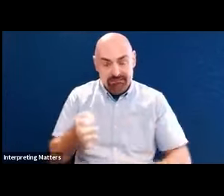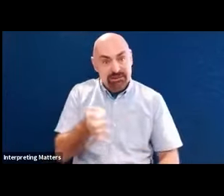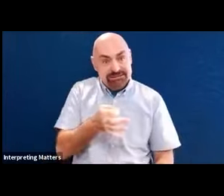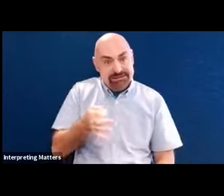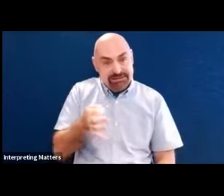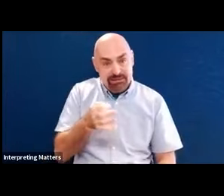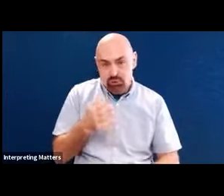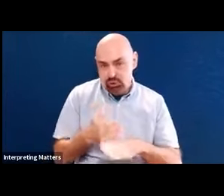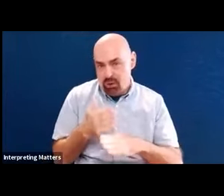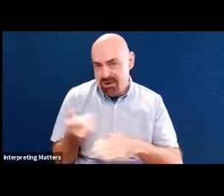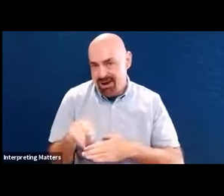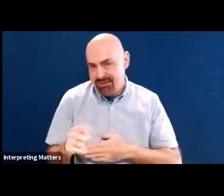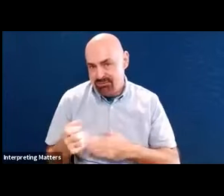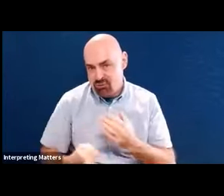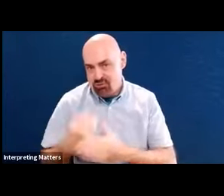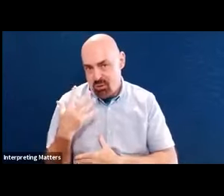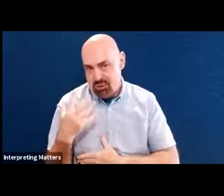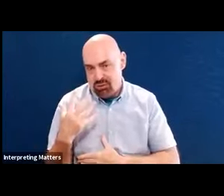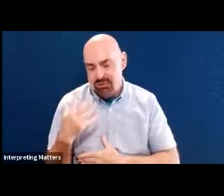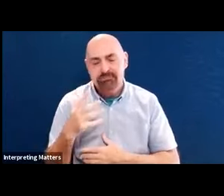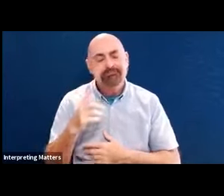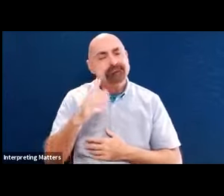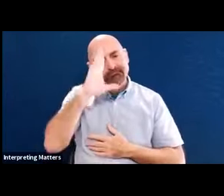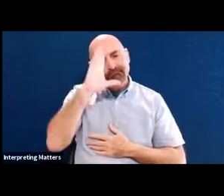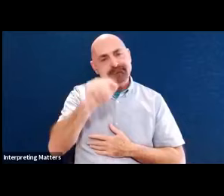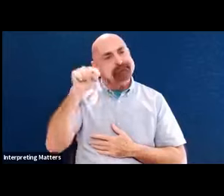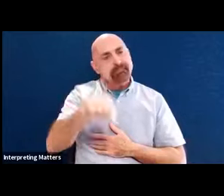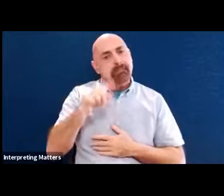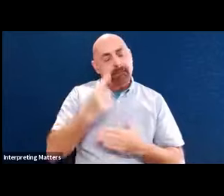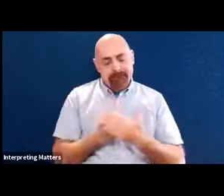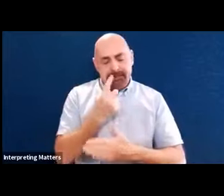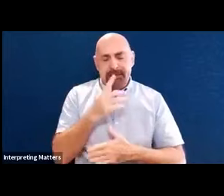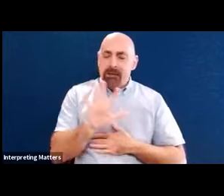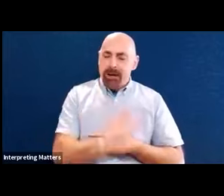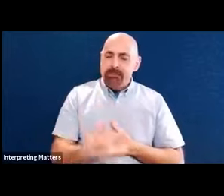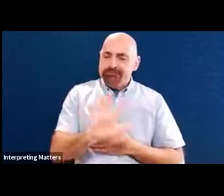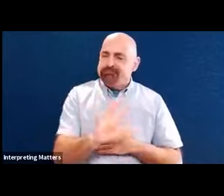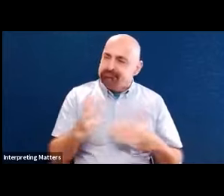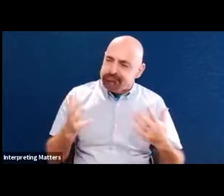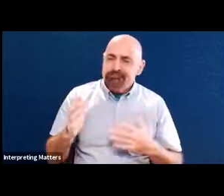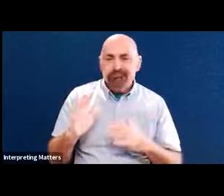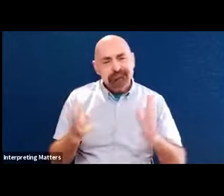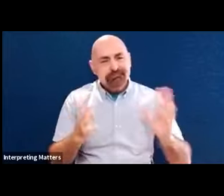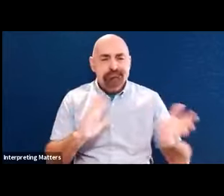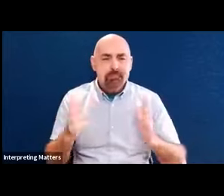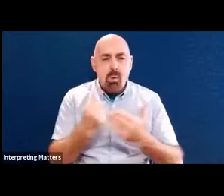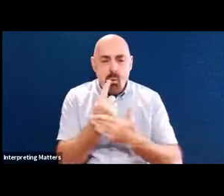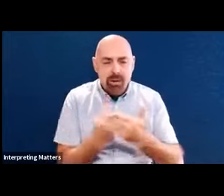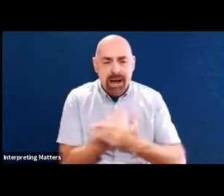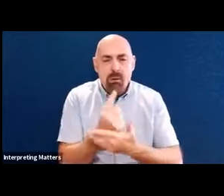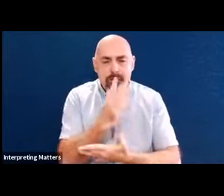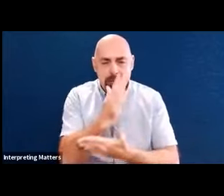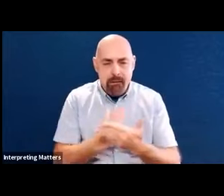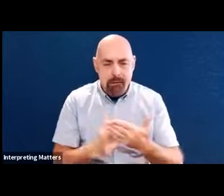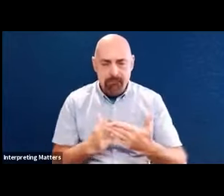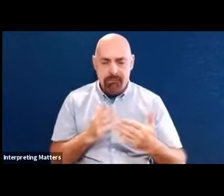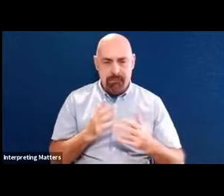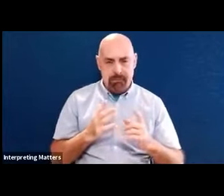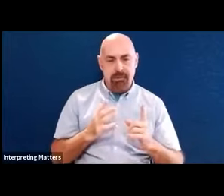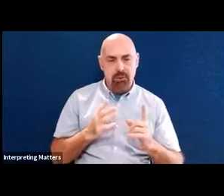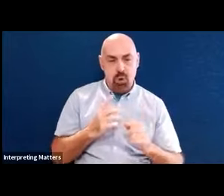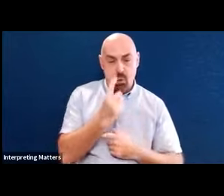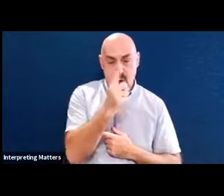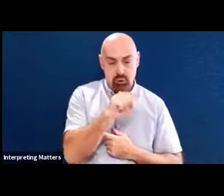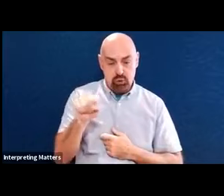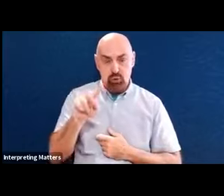Growth. Just for your information, this event will run around for an hour and a half from 1 p.m.